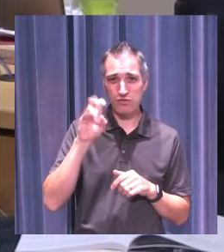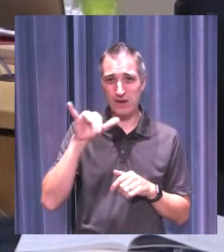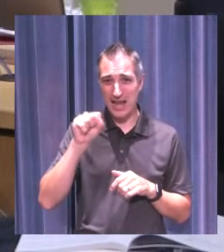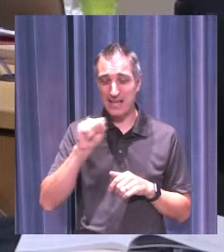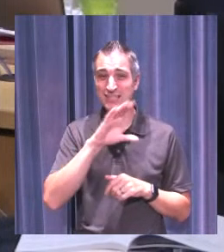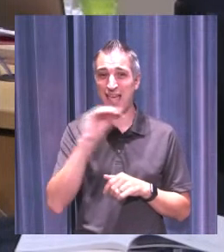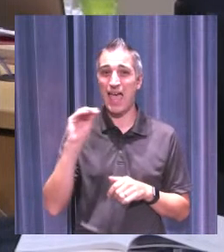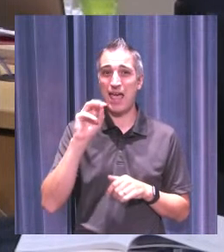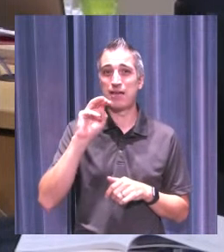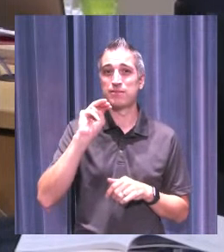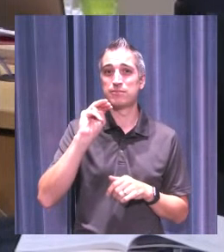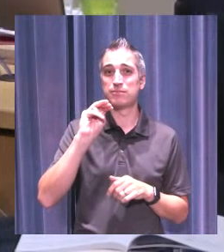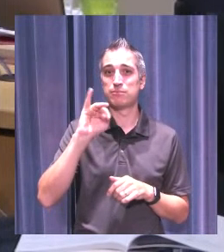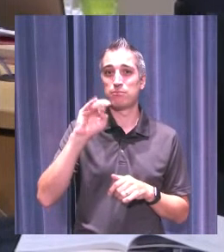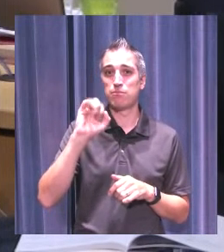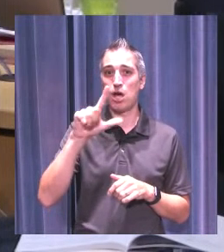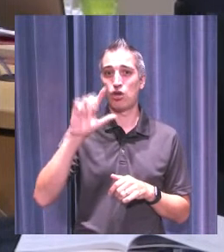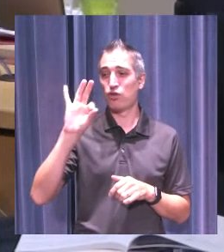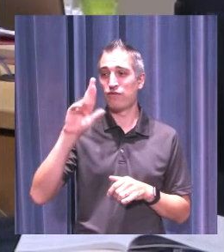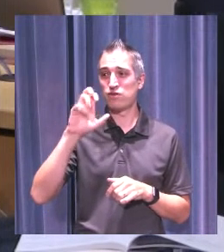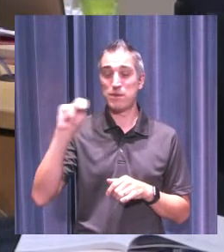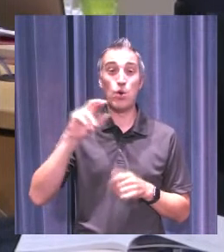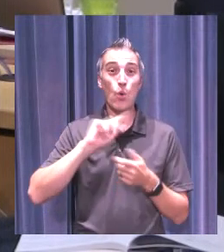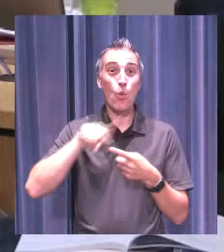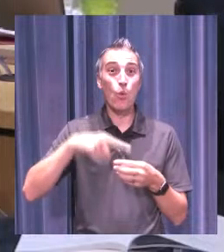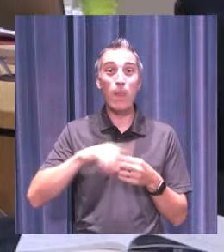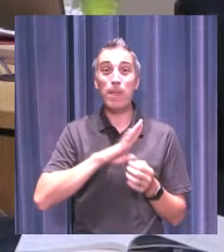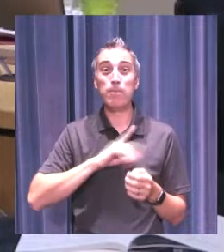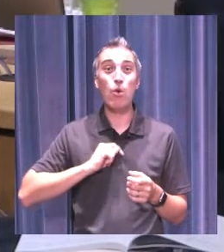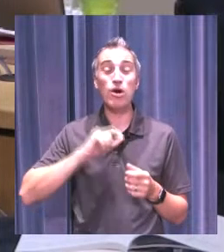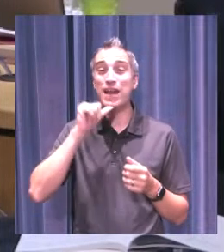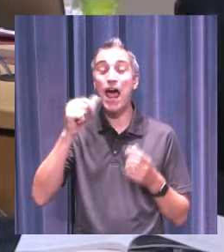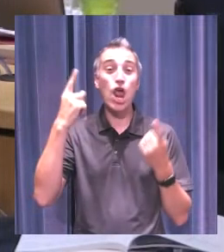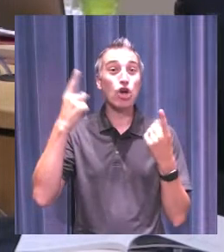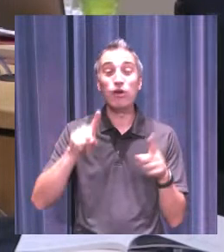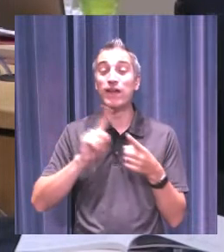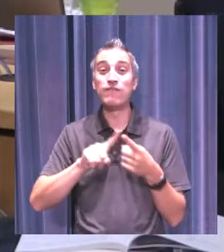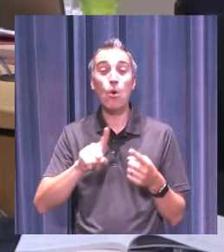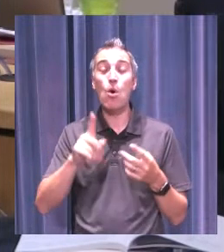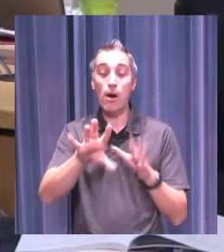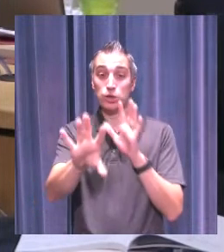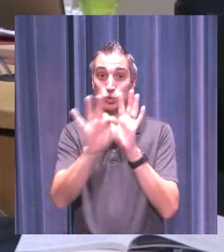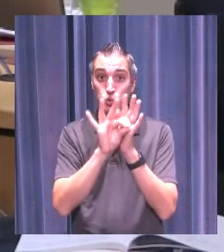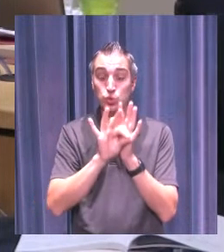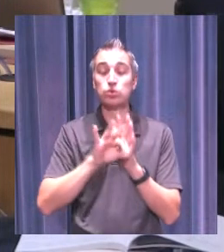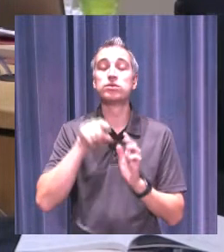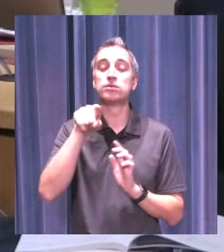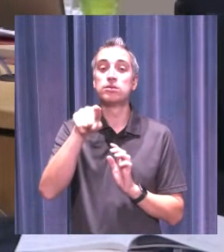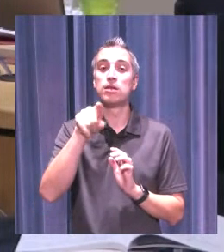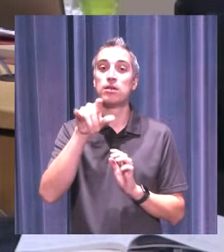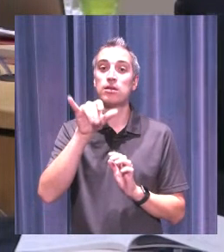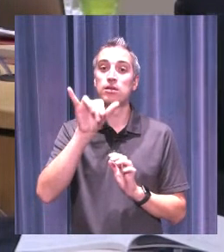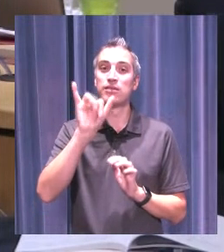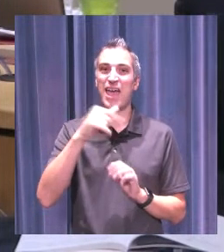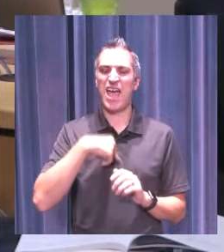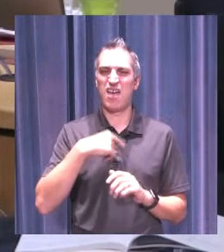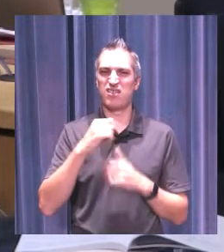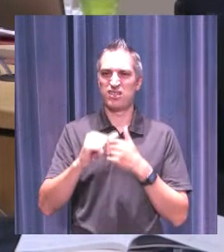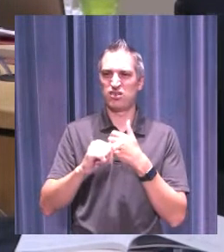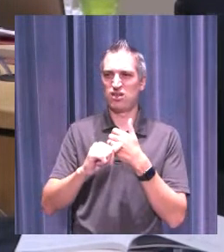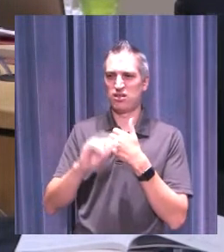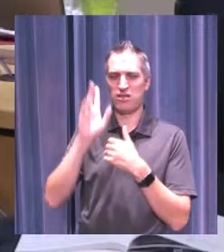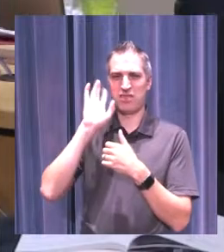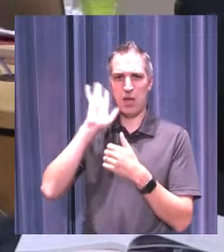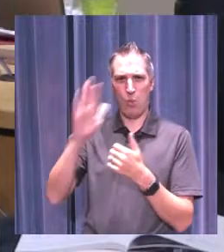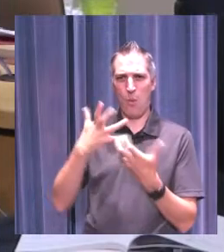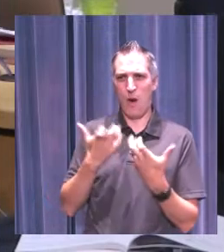was disgusting. When the board members did not agree to choose Jason Wilson for interim president, Michael Freeman accused his fellow board members of their choice